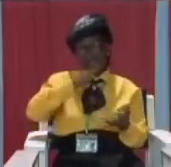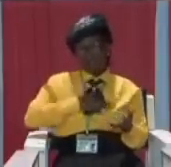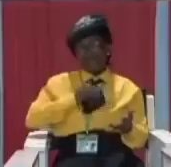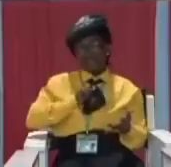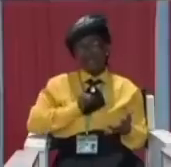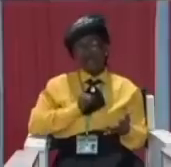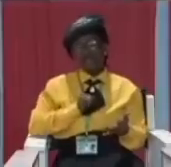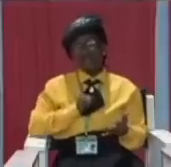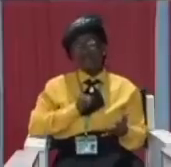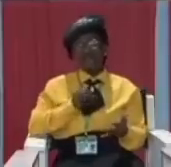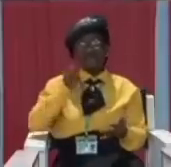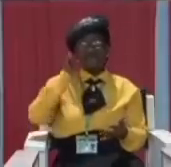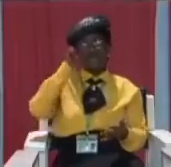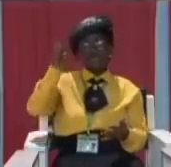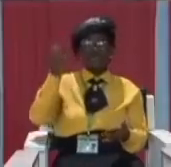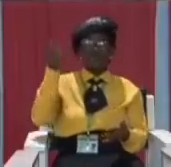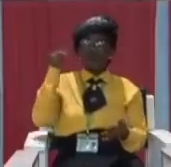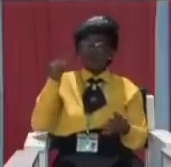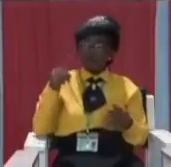I was shocked.